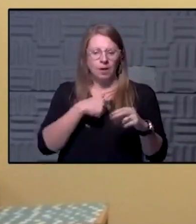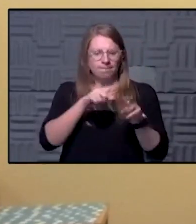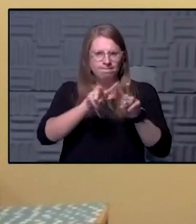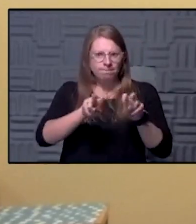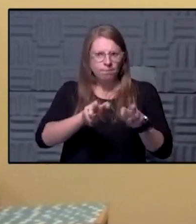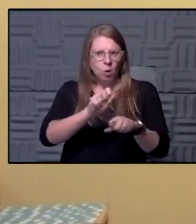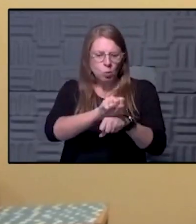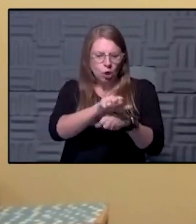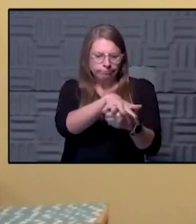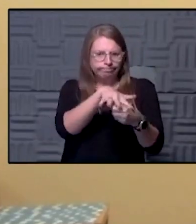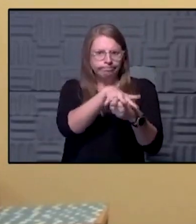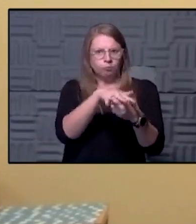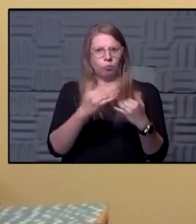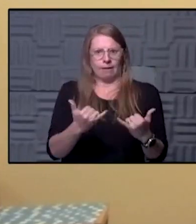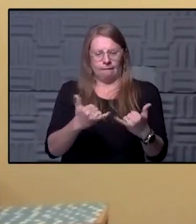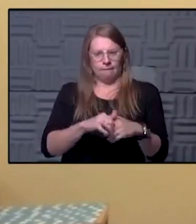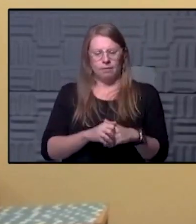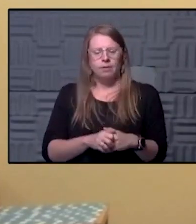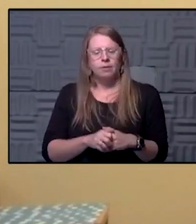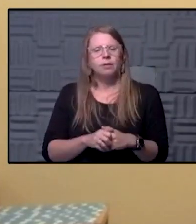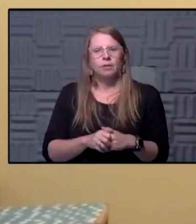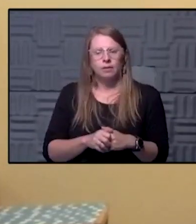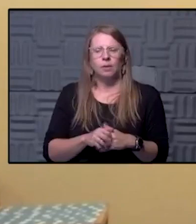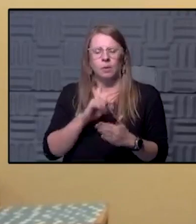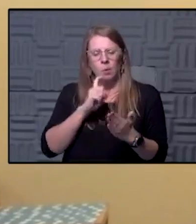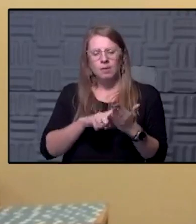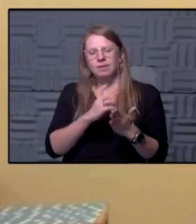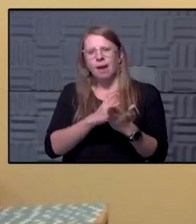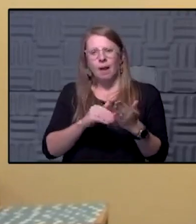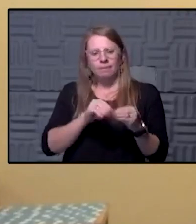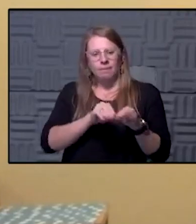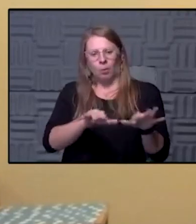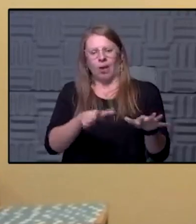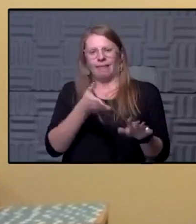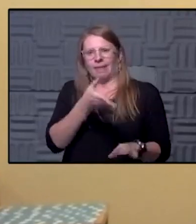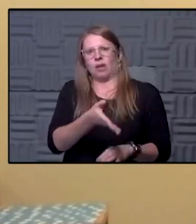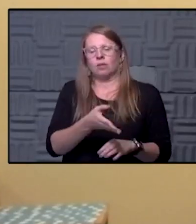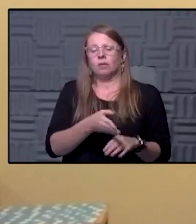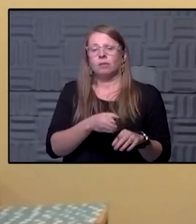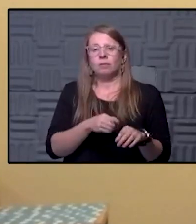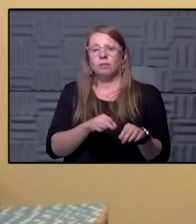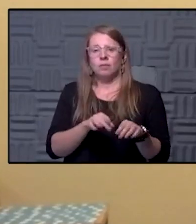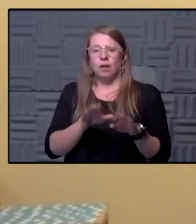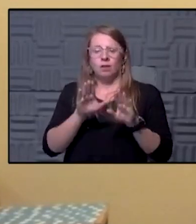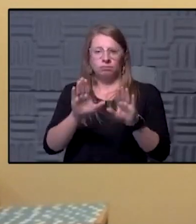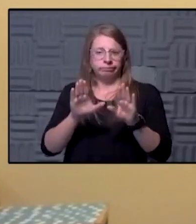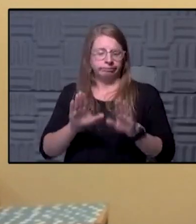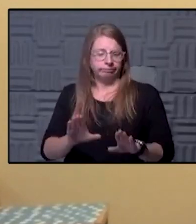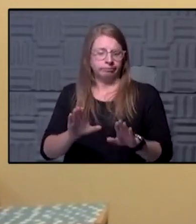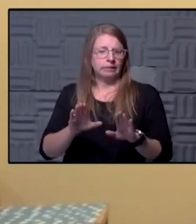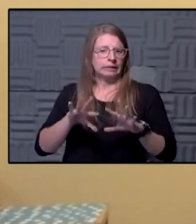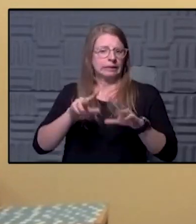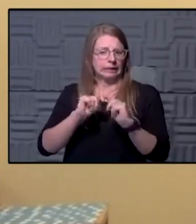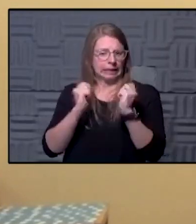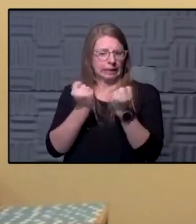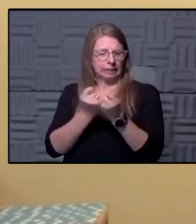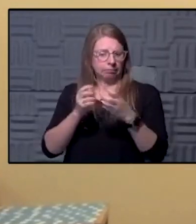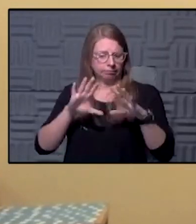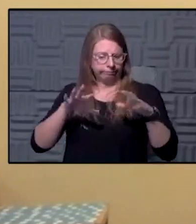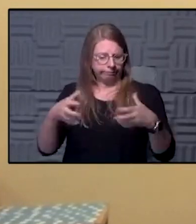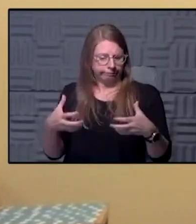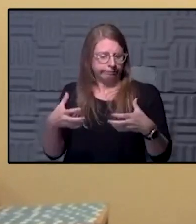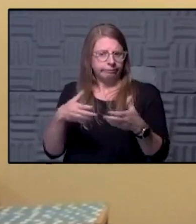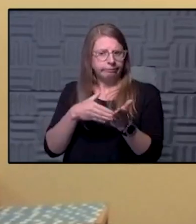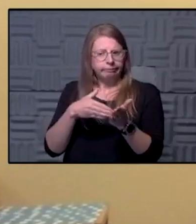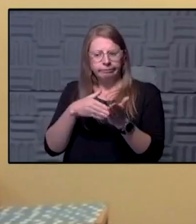workplaces, especially right now, and seeing some further outbreaks there. But we've got a great team of epidemiologists that's,